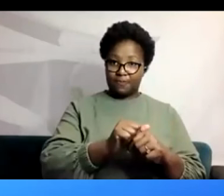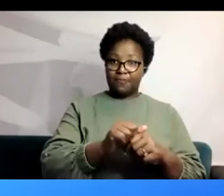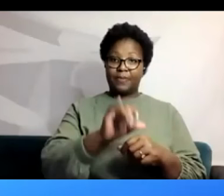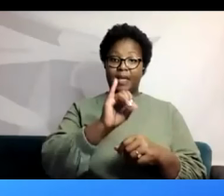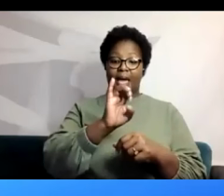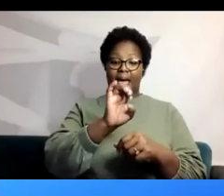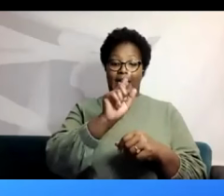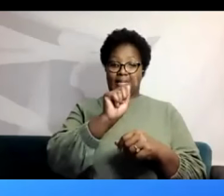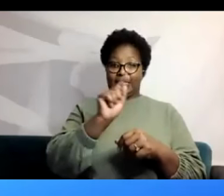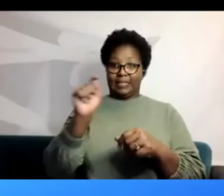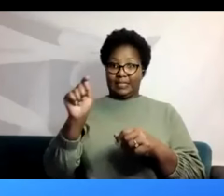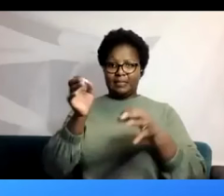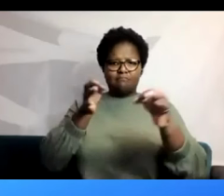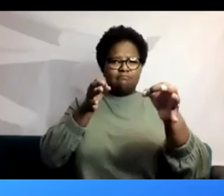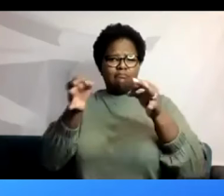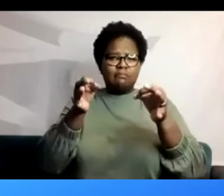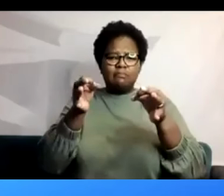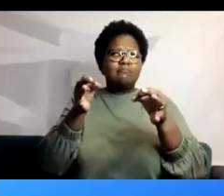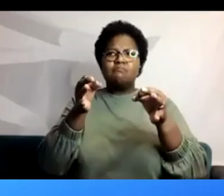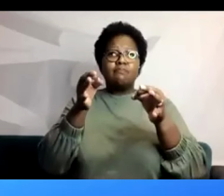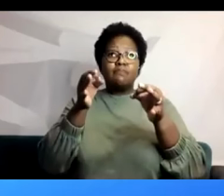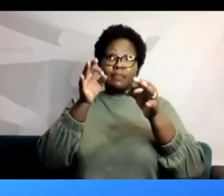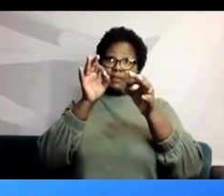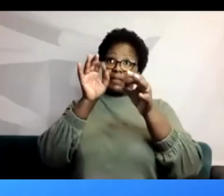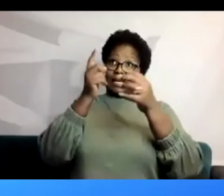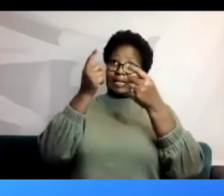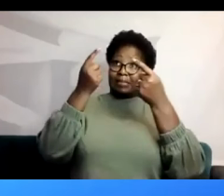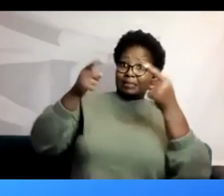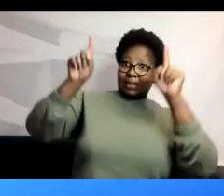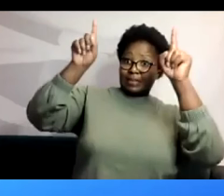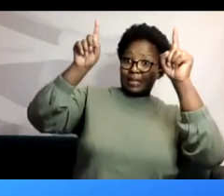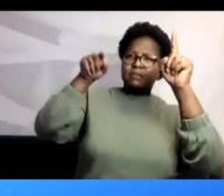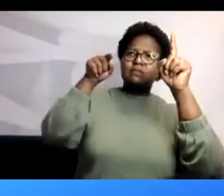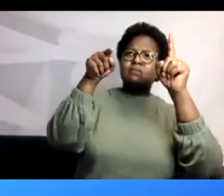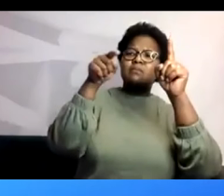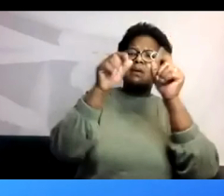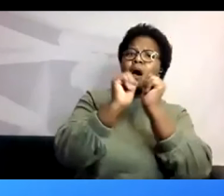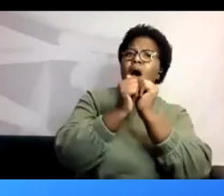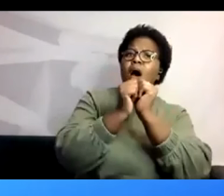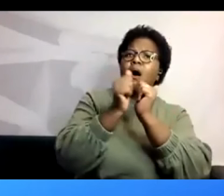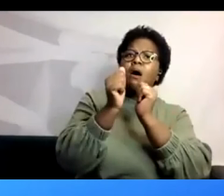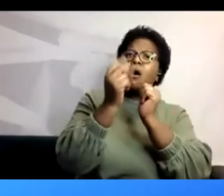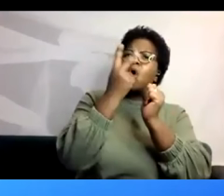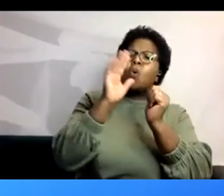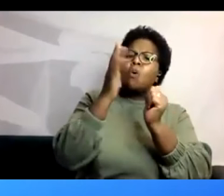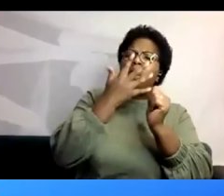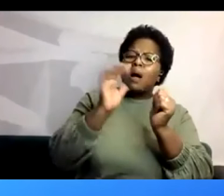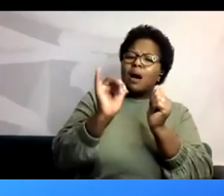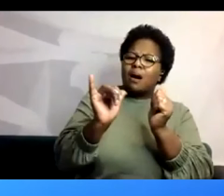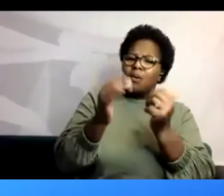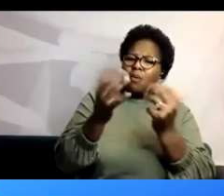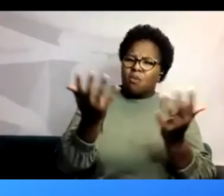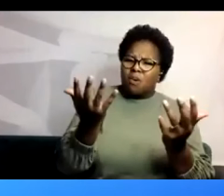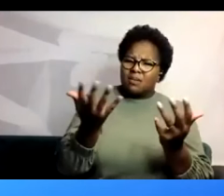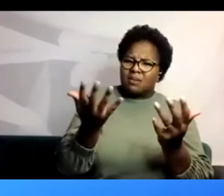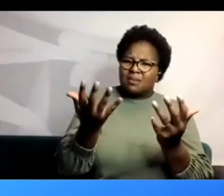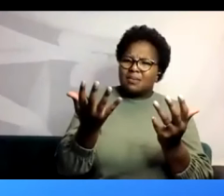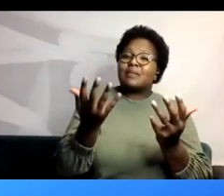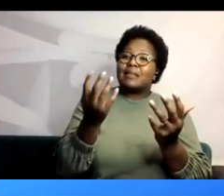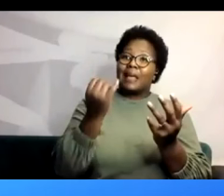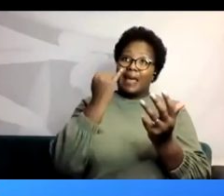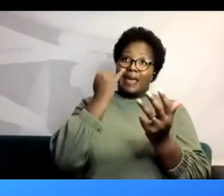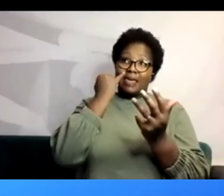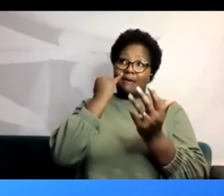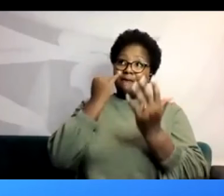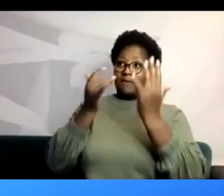what success would look like if the key elements are met for the person utilizing the technology. Next slide,